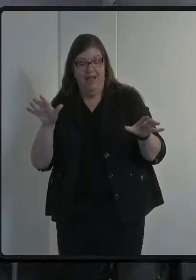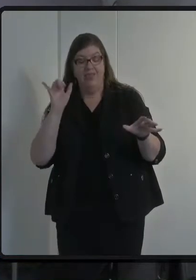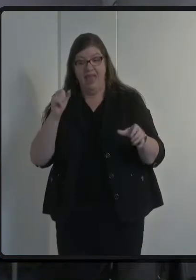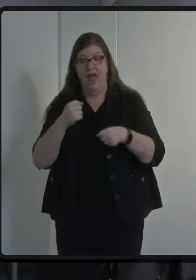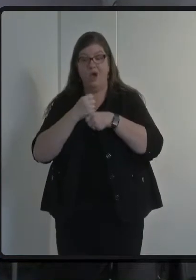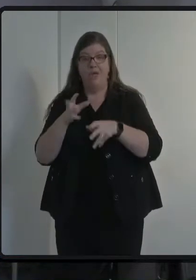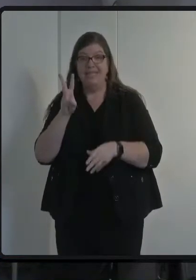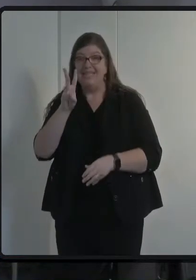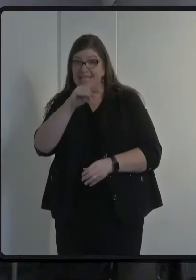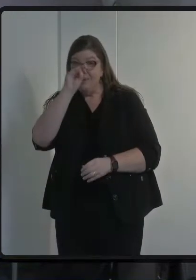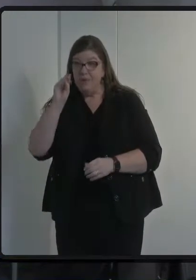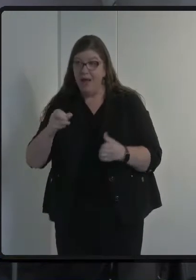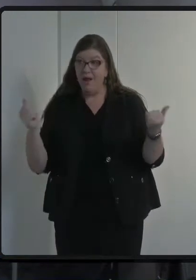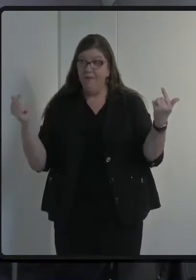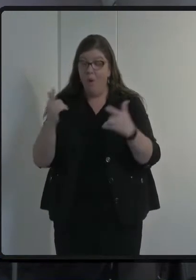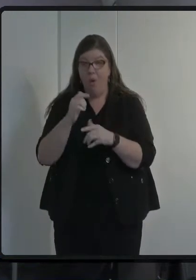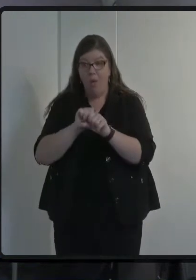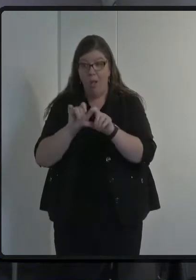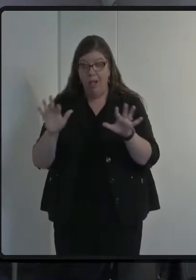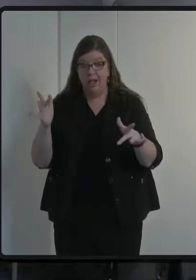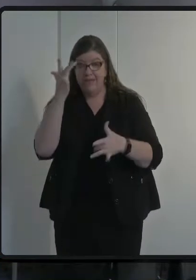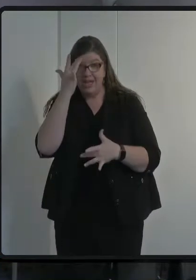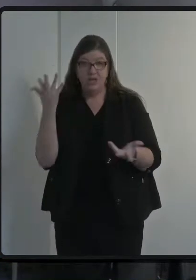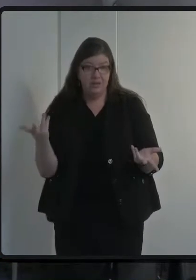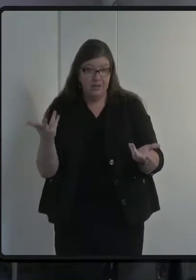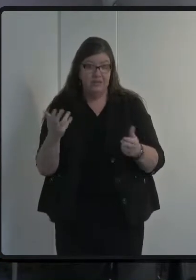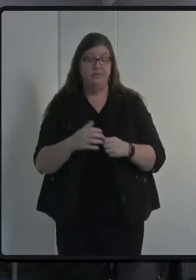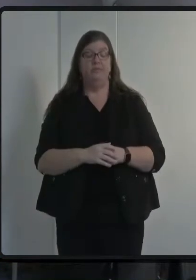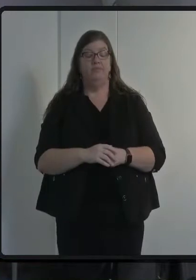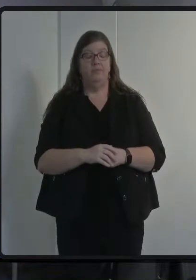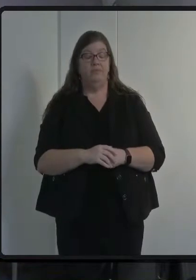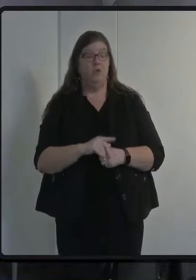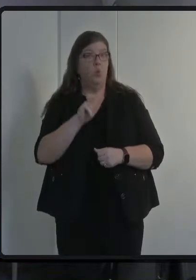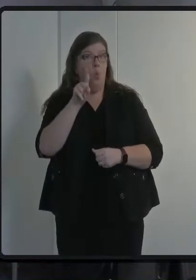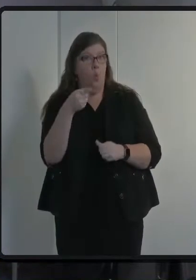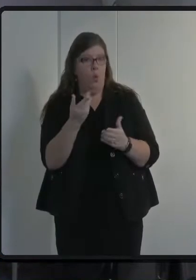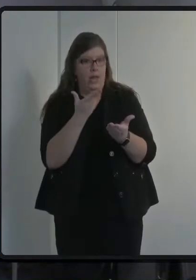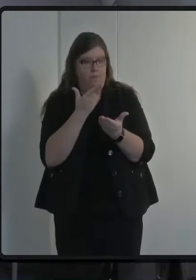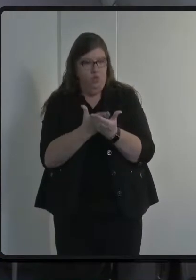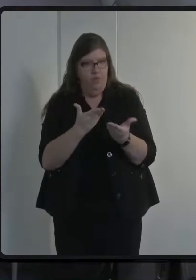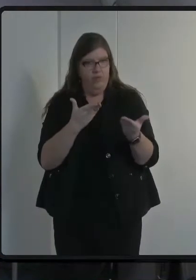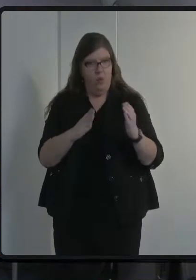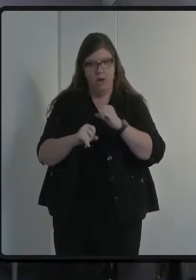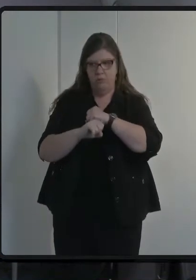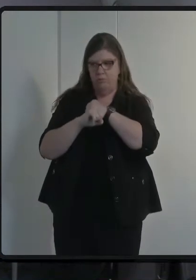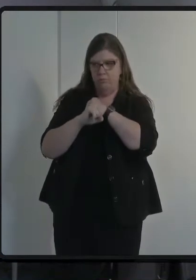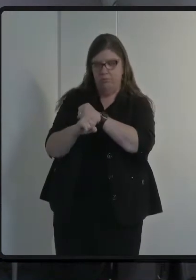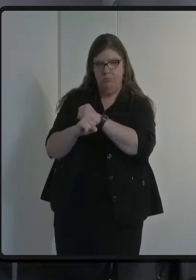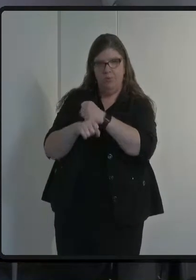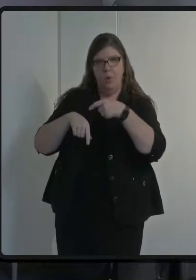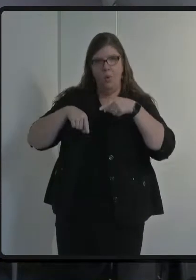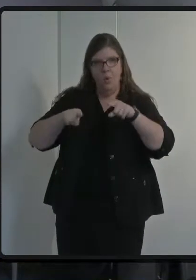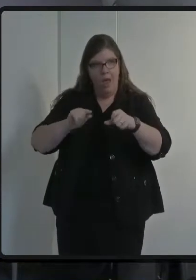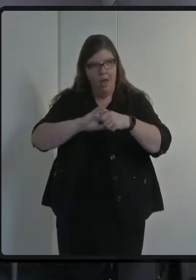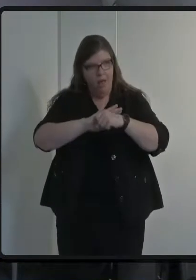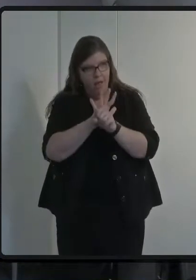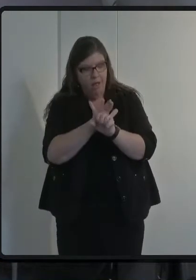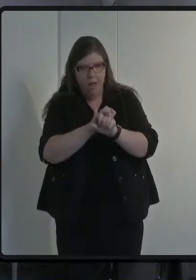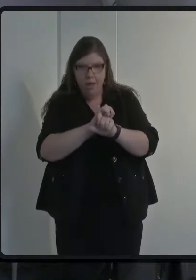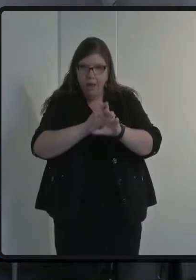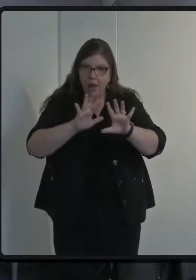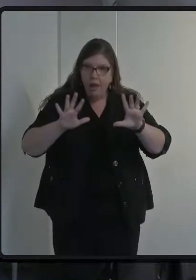of all infections. The only proven way to stay protected while the virus is still widespread in the